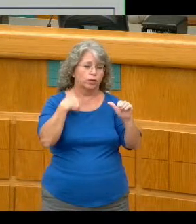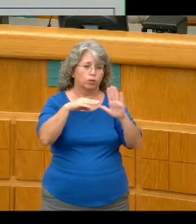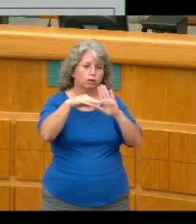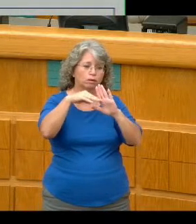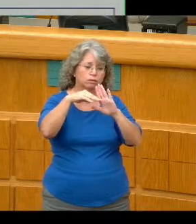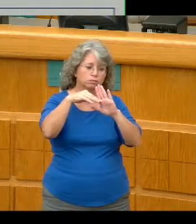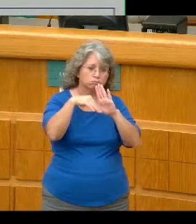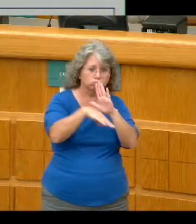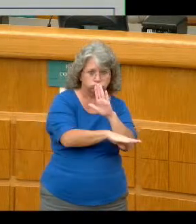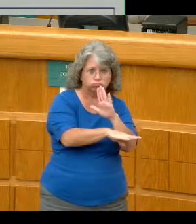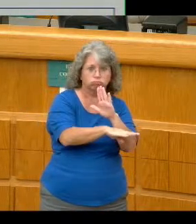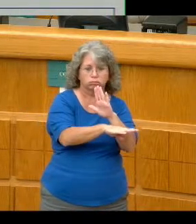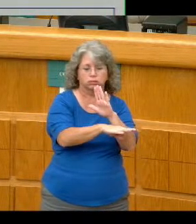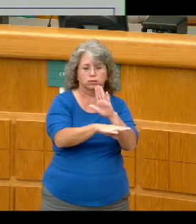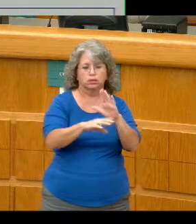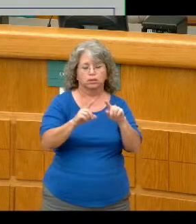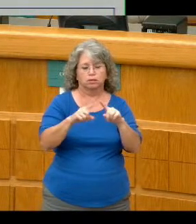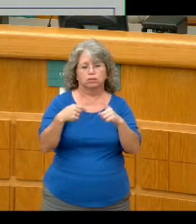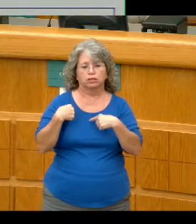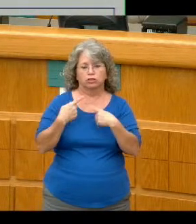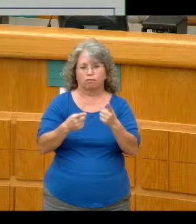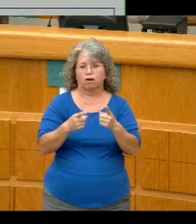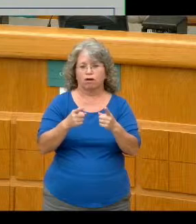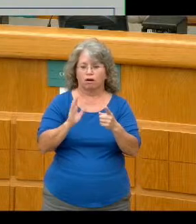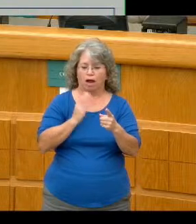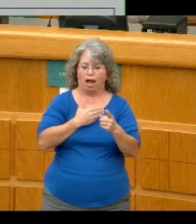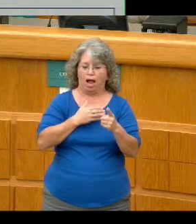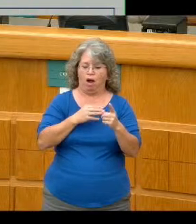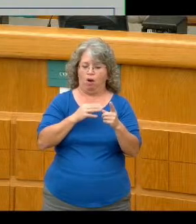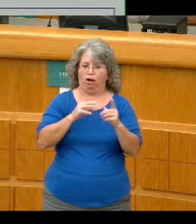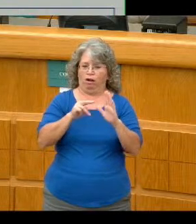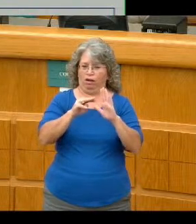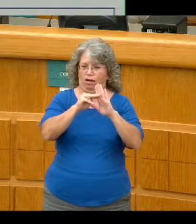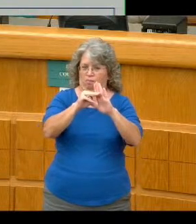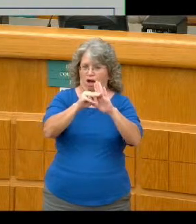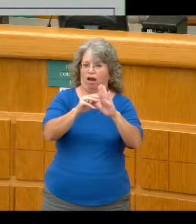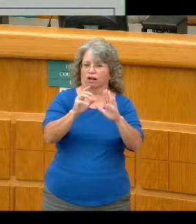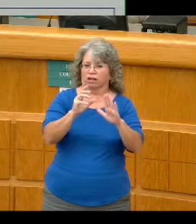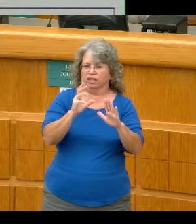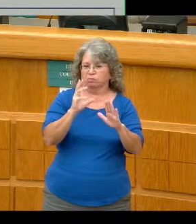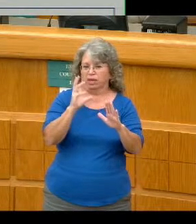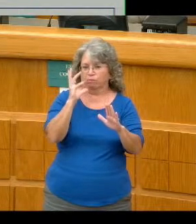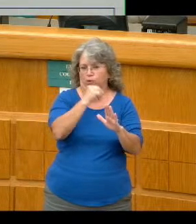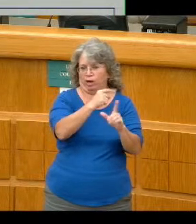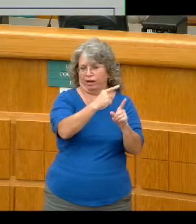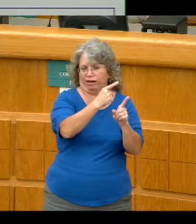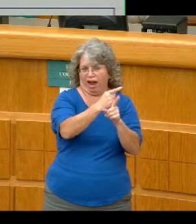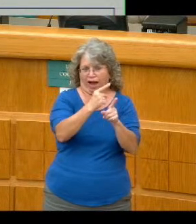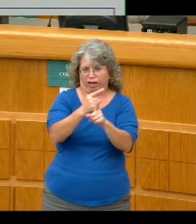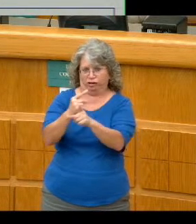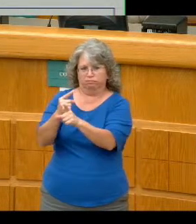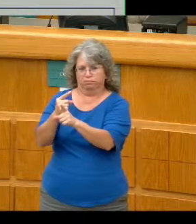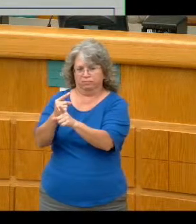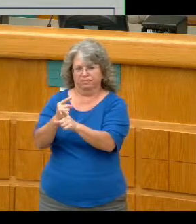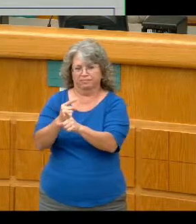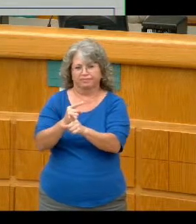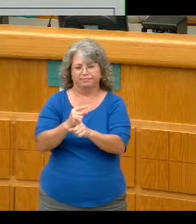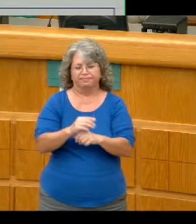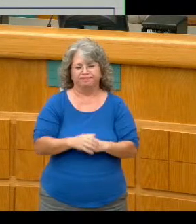of that model, but so far, it's been fairly accurate in the way that it's projecting, and we'll expect that that'll